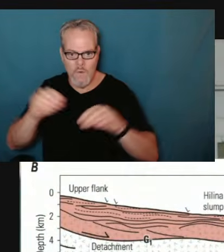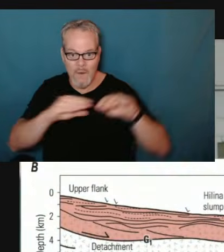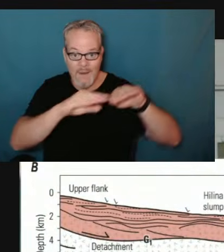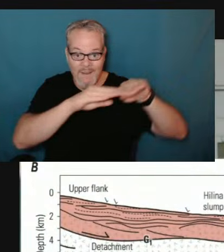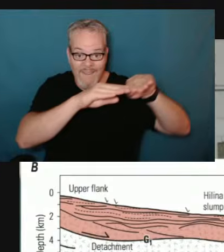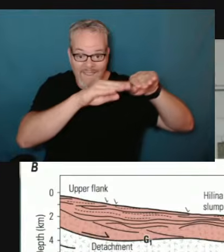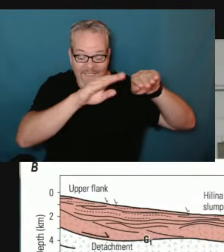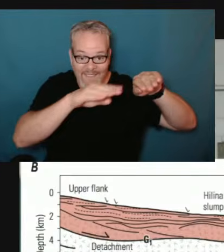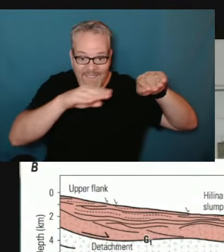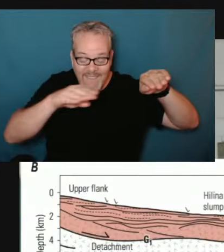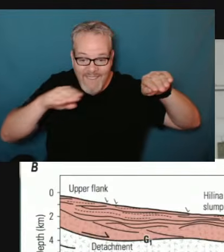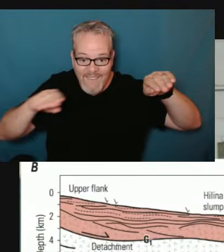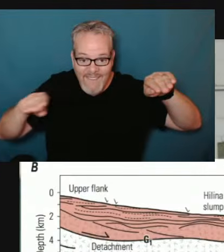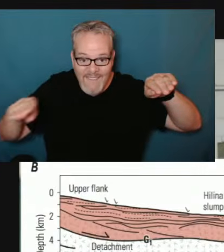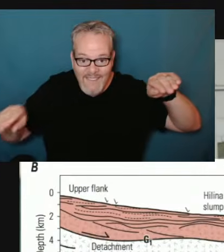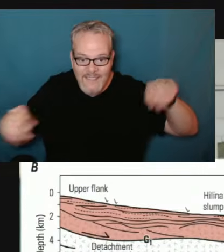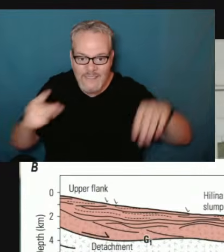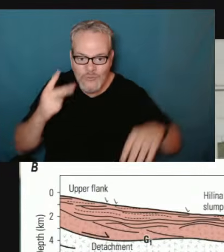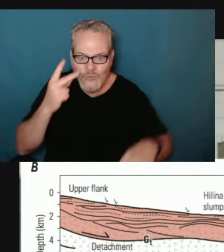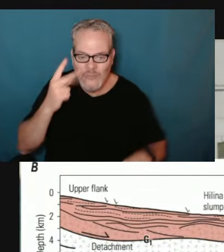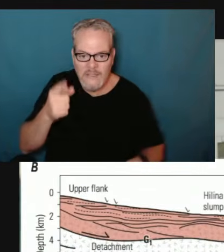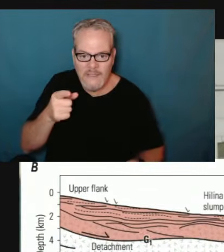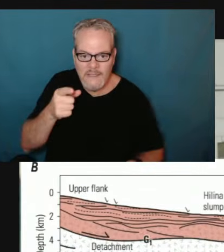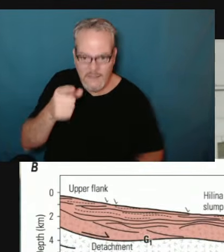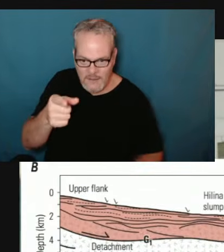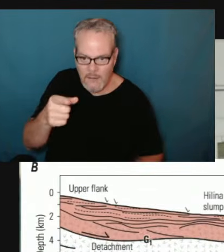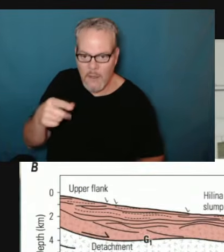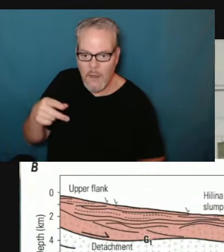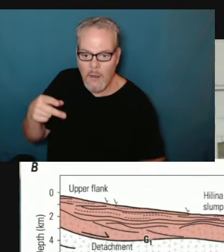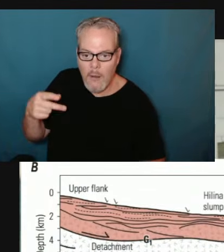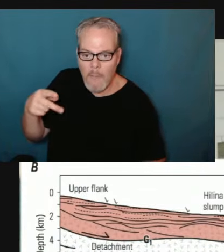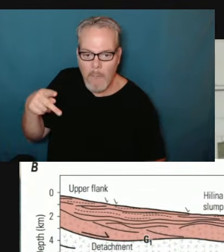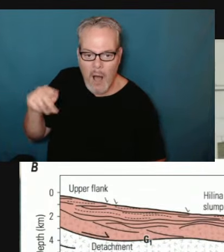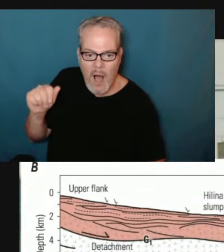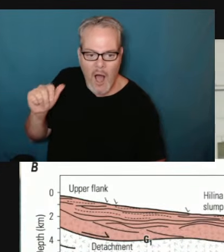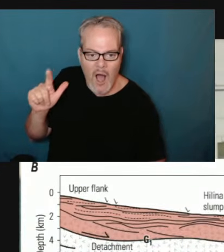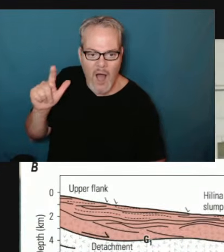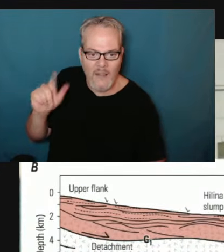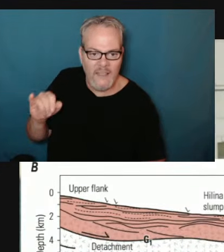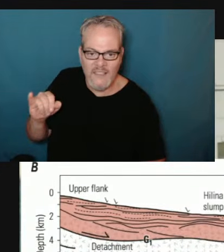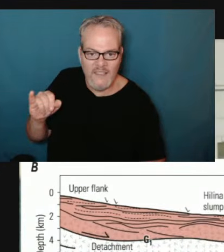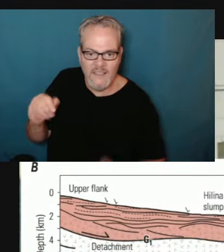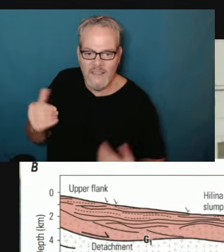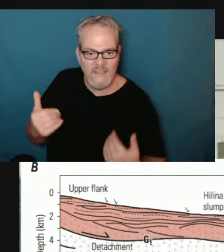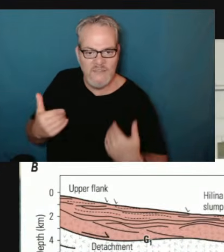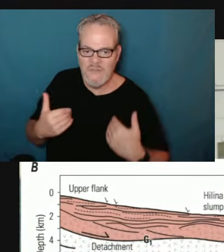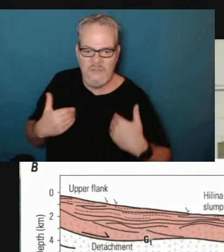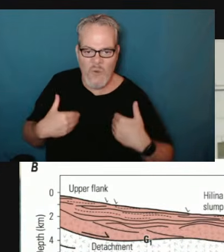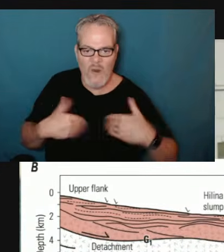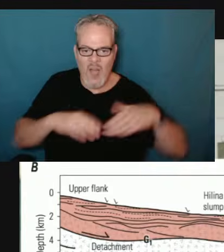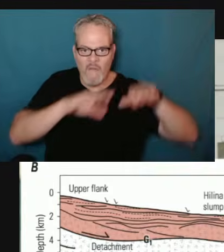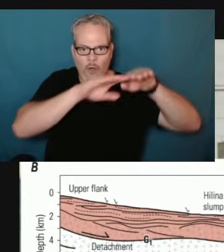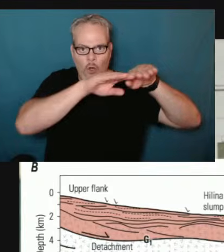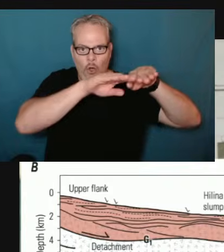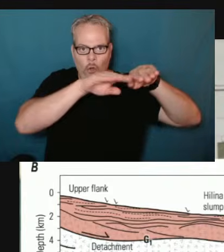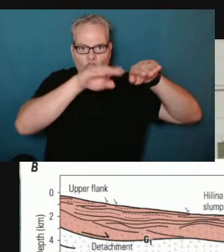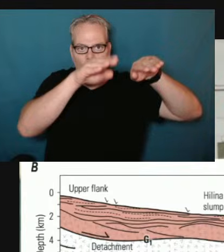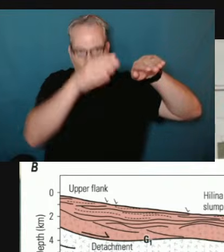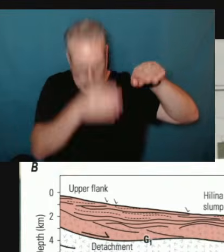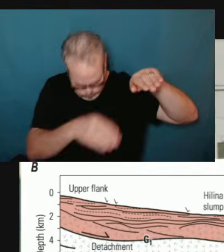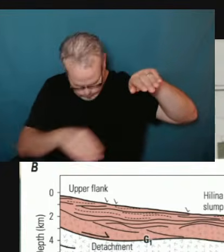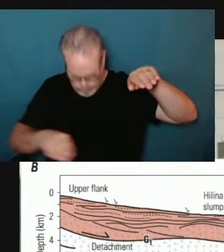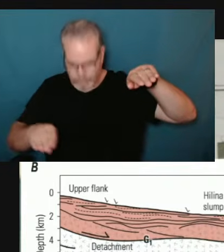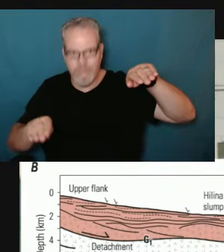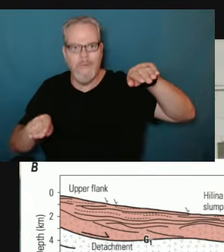you use the word slump, so that's what we're seeing with Hina Poly. The polyfaults don't actually go all the way down to the Dekalmat, based on